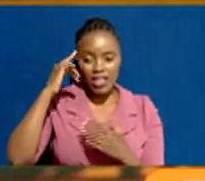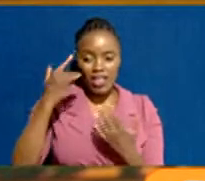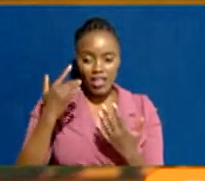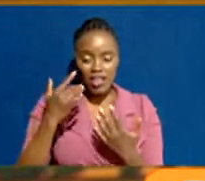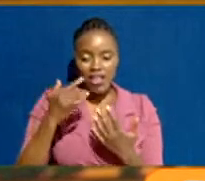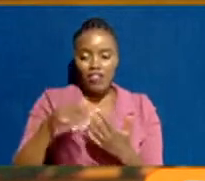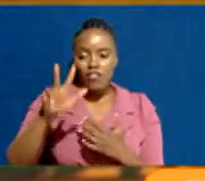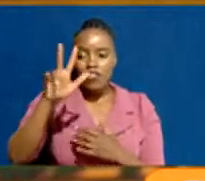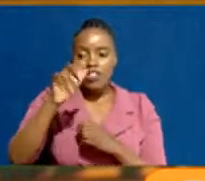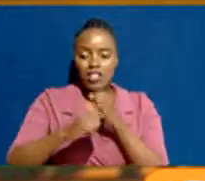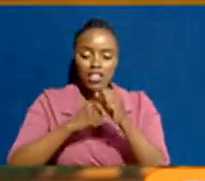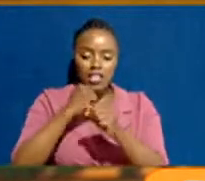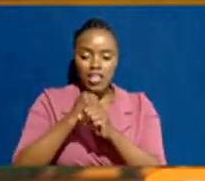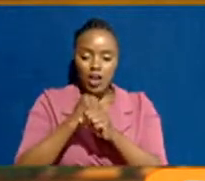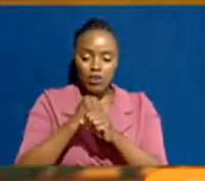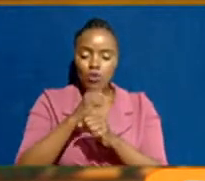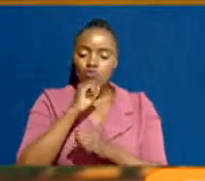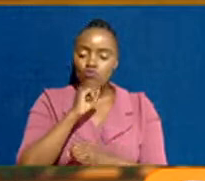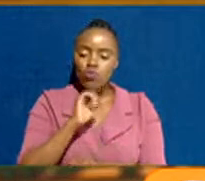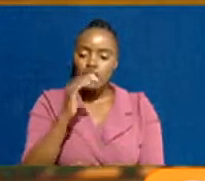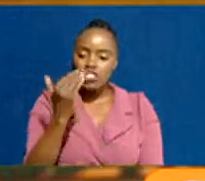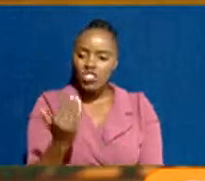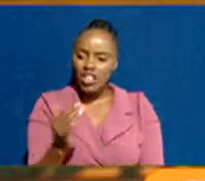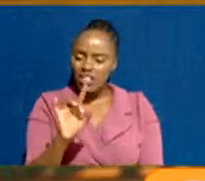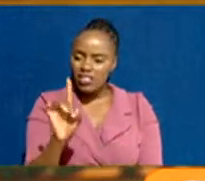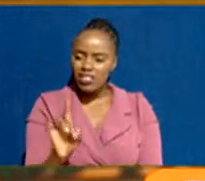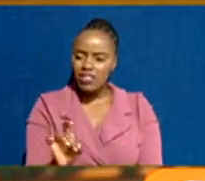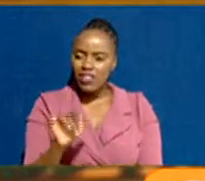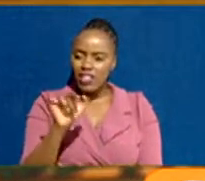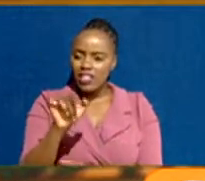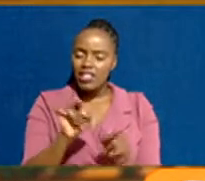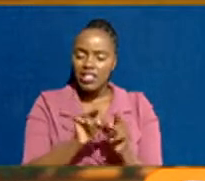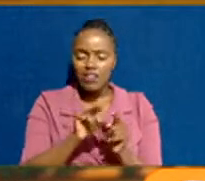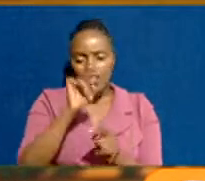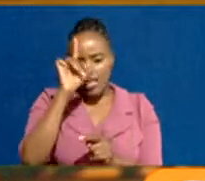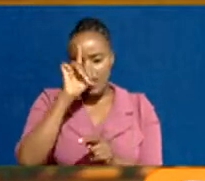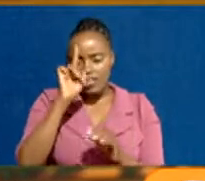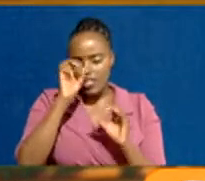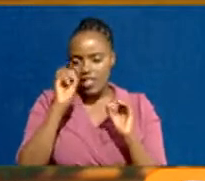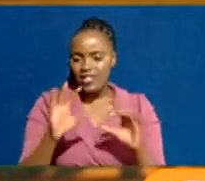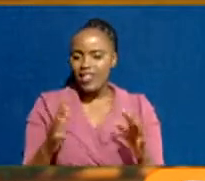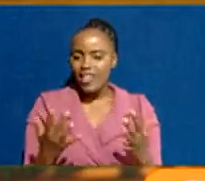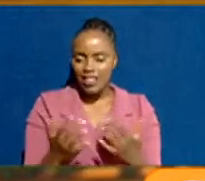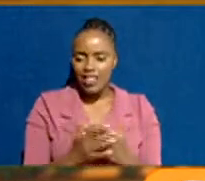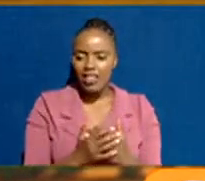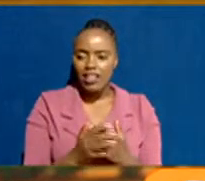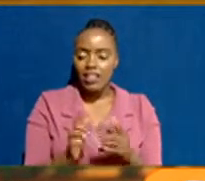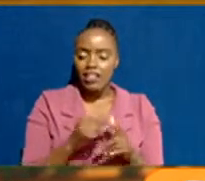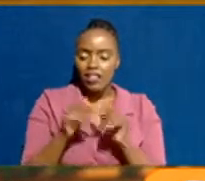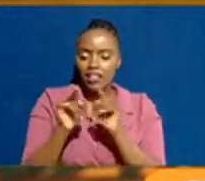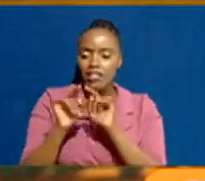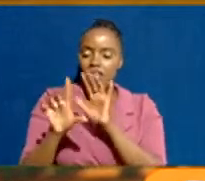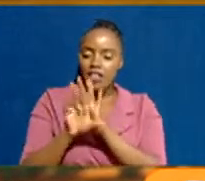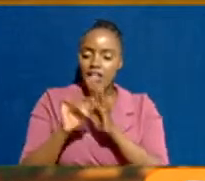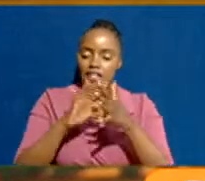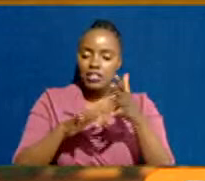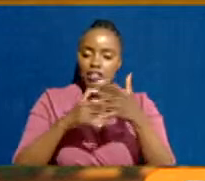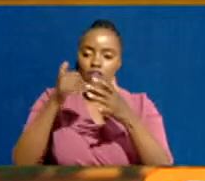for a 3 years old child? That is not being serious. The legislative